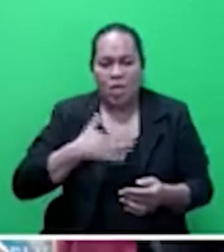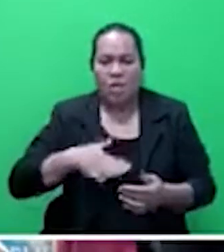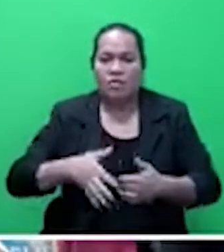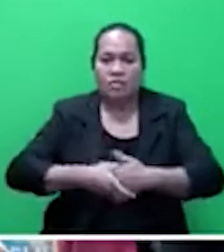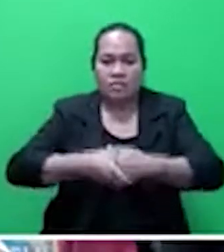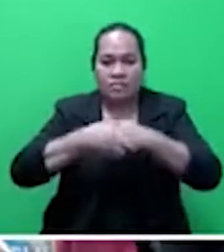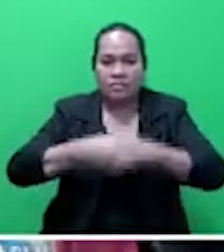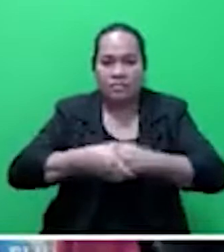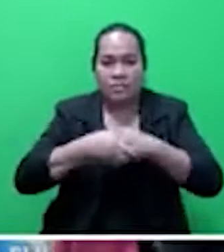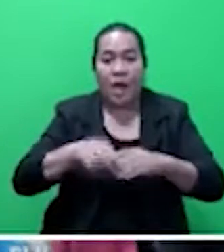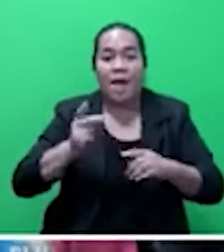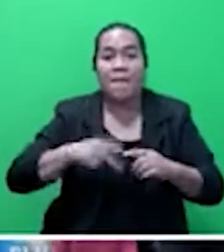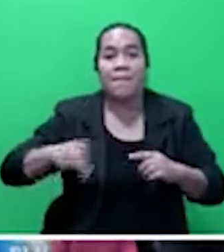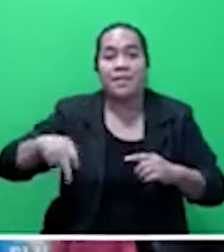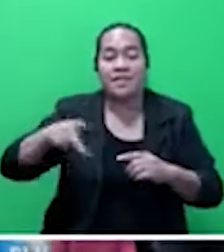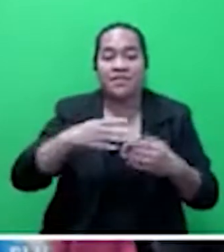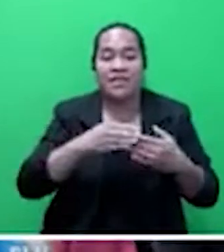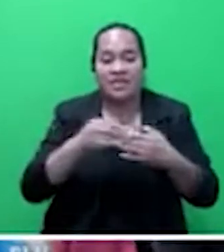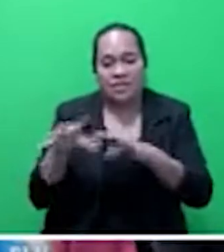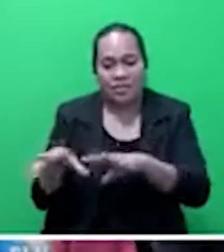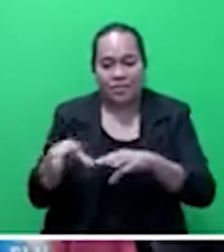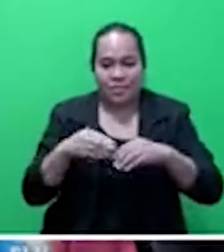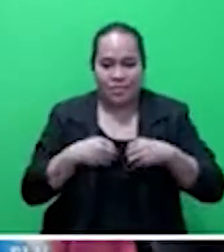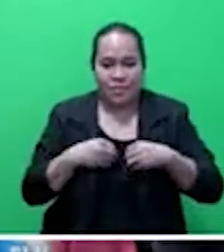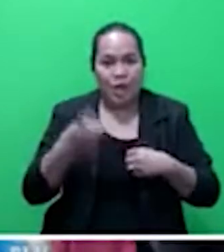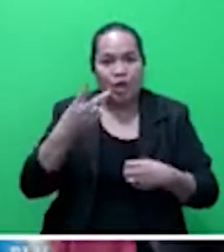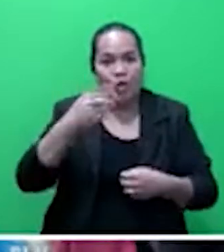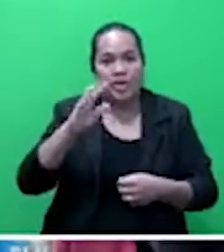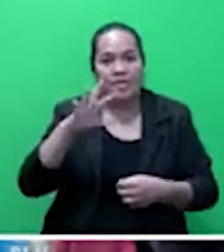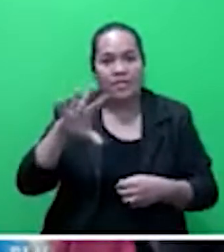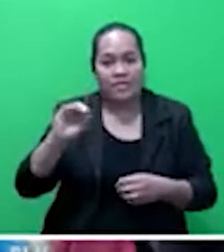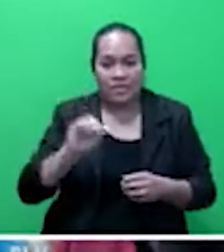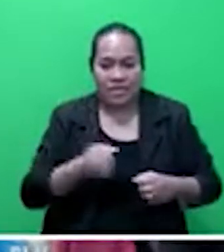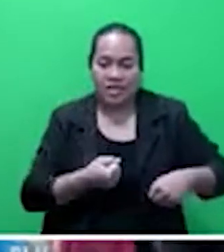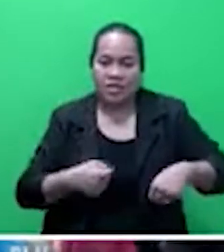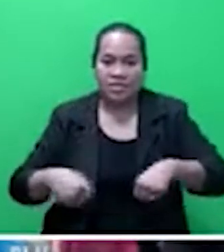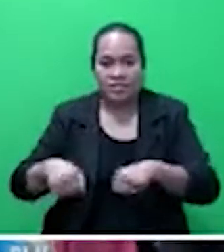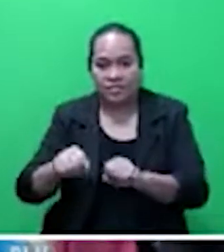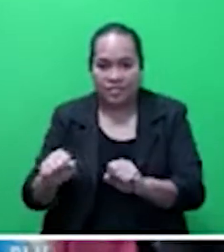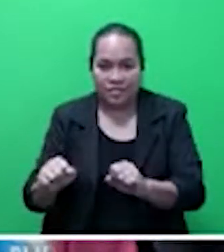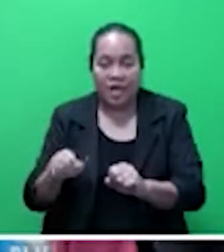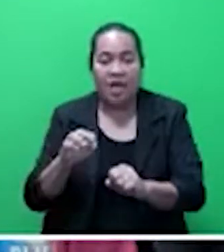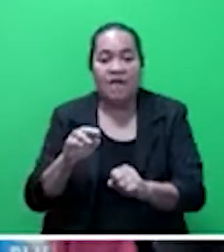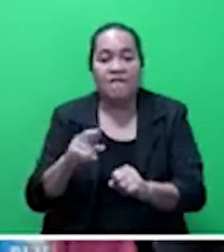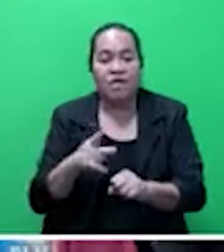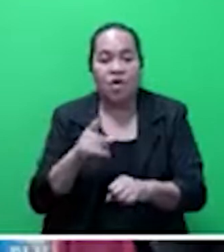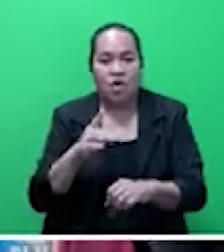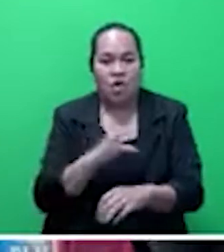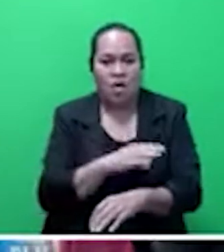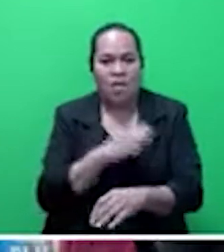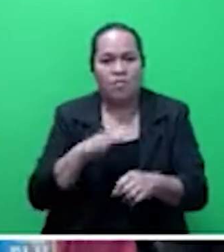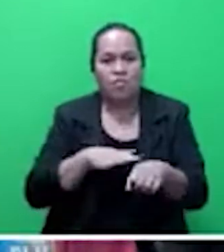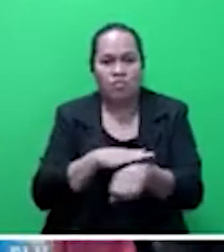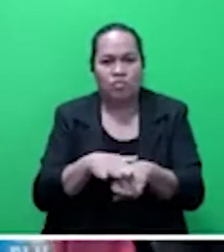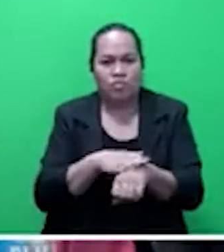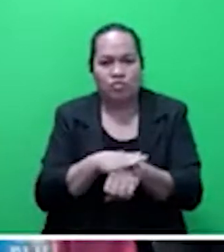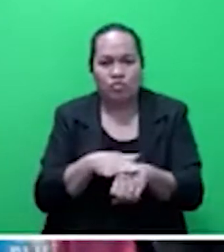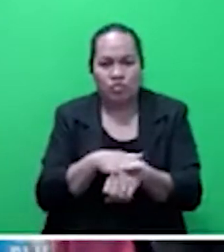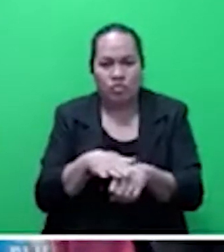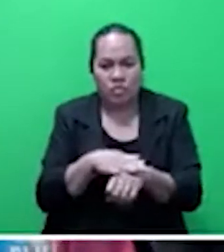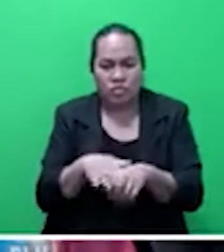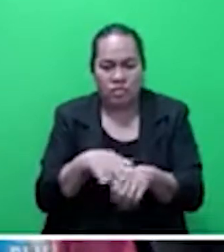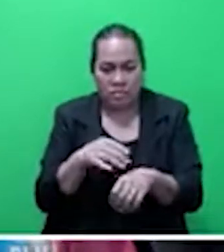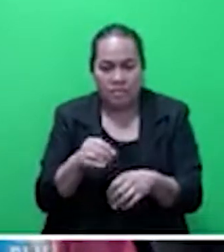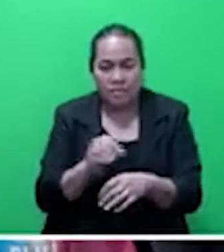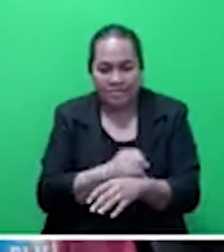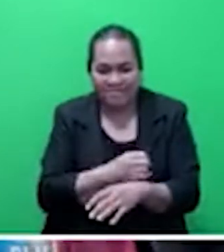Pacific leaders on the adoption of the 2050 Ocean Strategy for the Blue Pacific Commitment with the special focus on climate change and